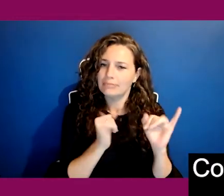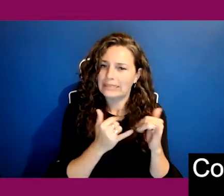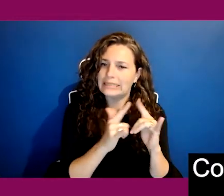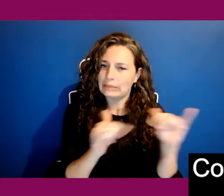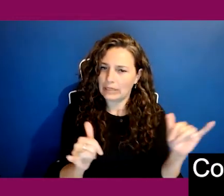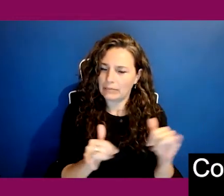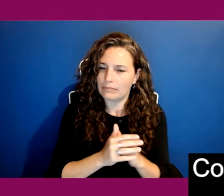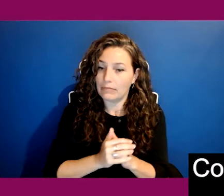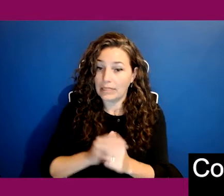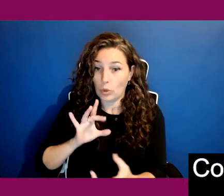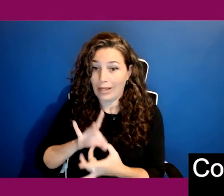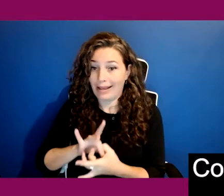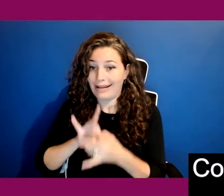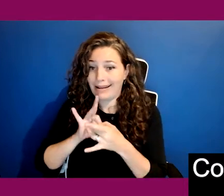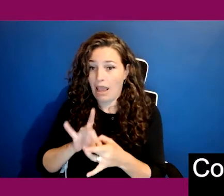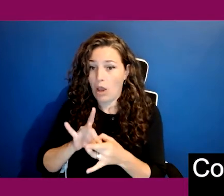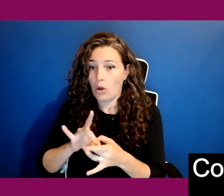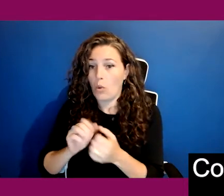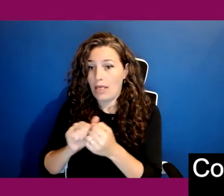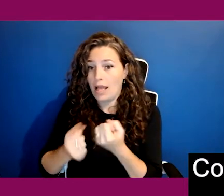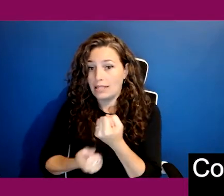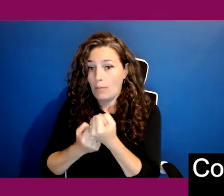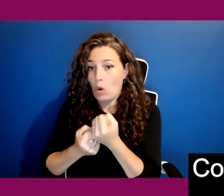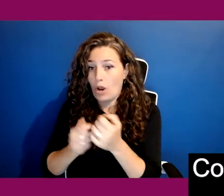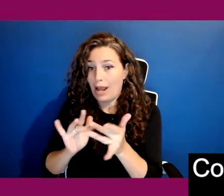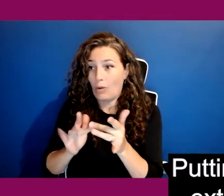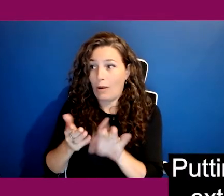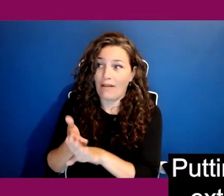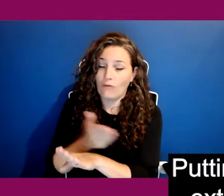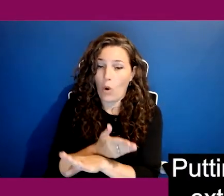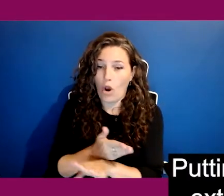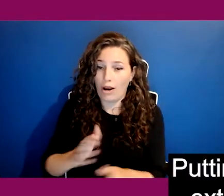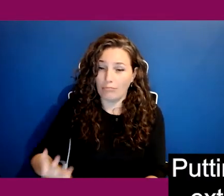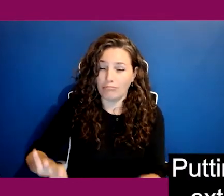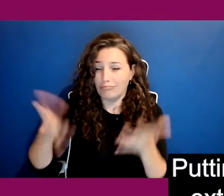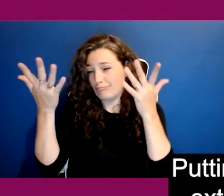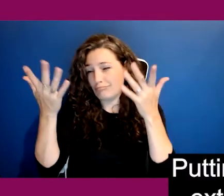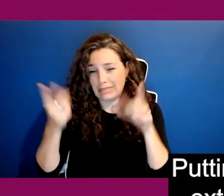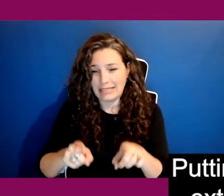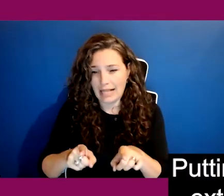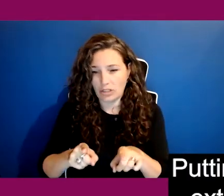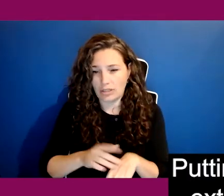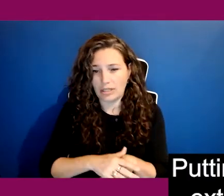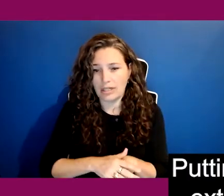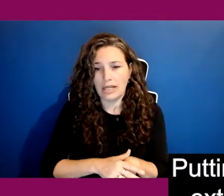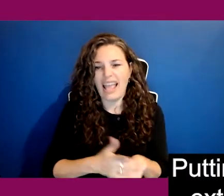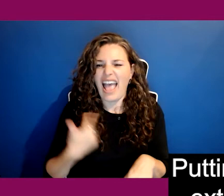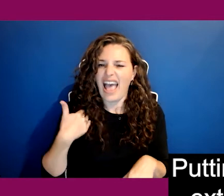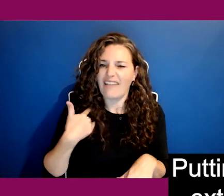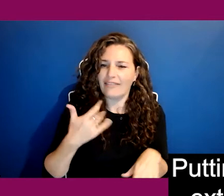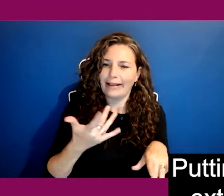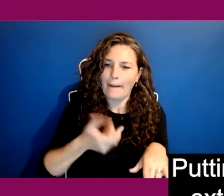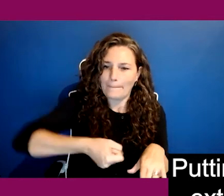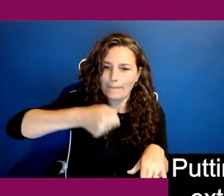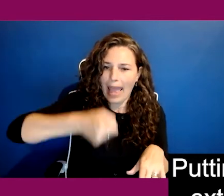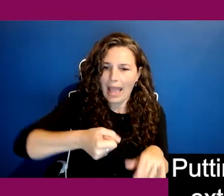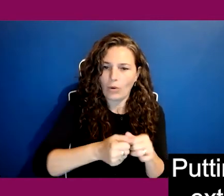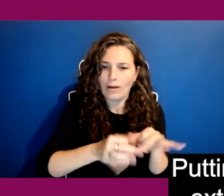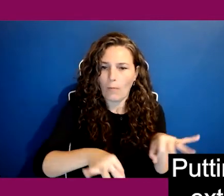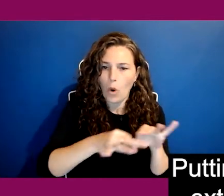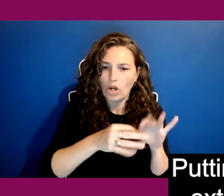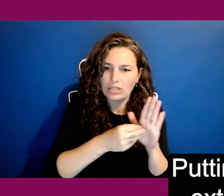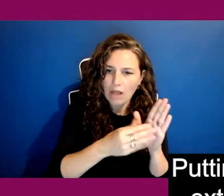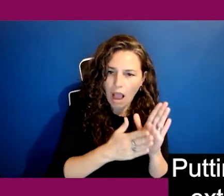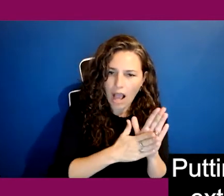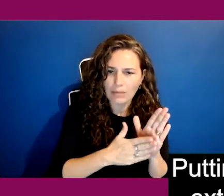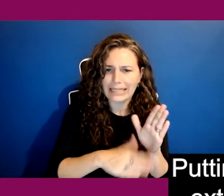Connecting with your support network before a disaster. Putting together a bag with important documents, extra medications if possible,